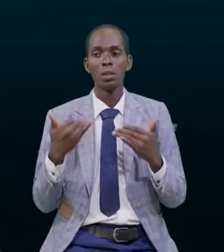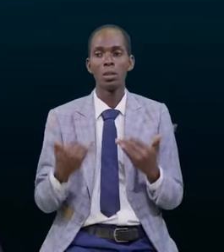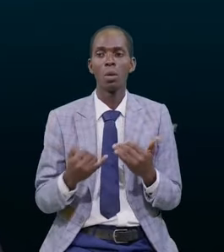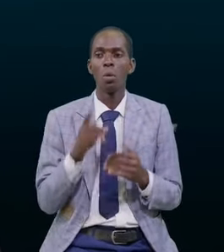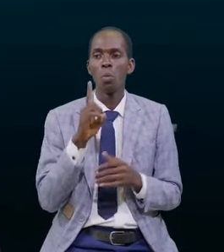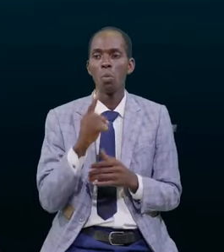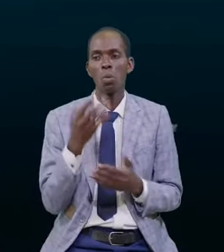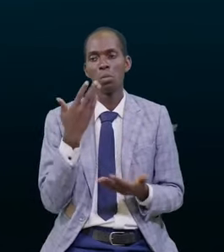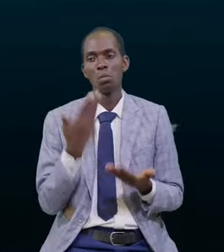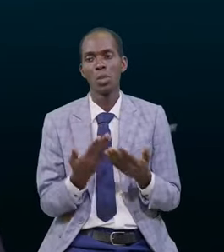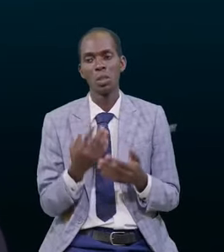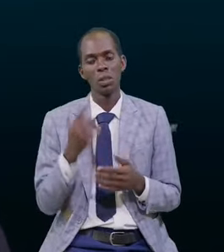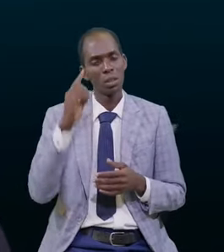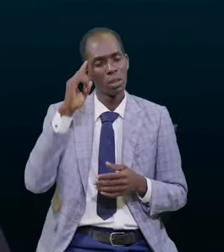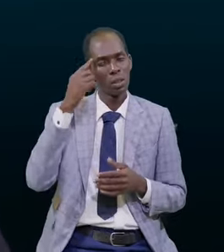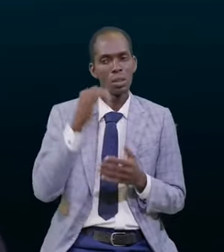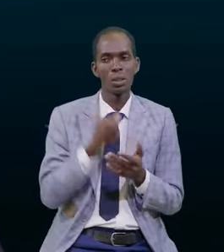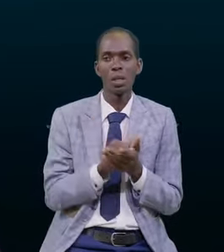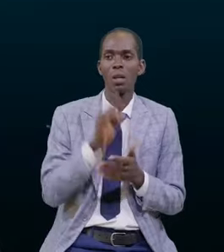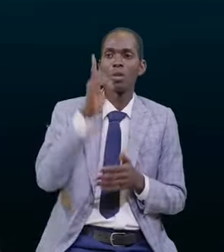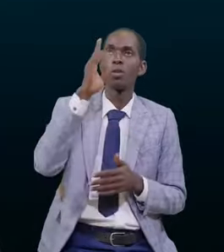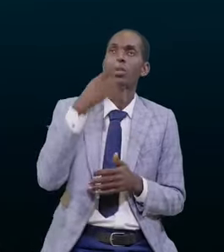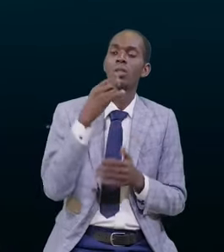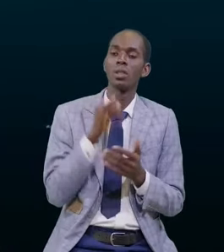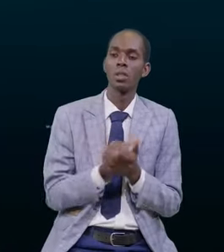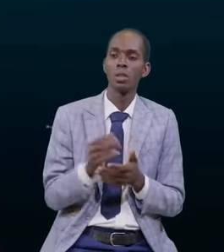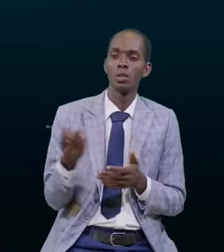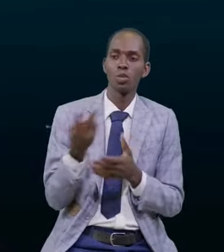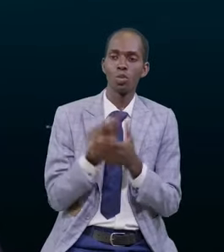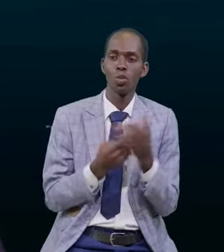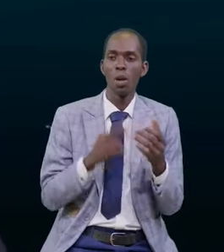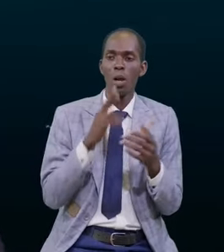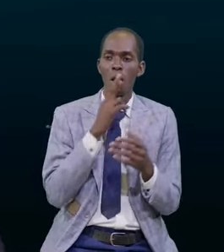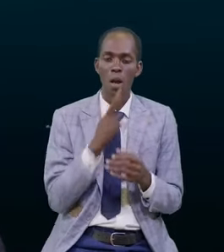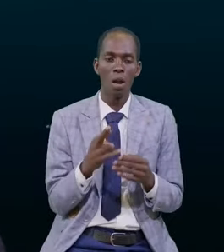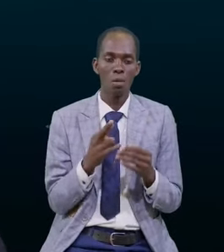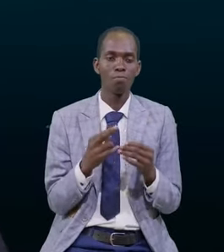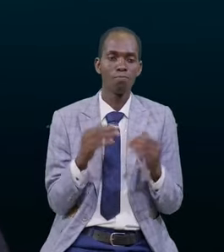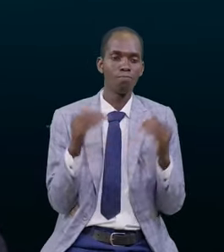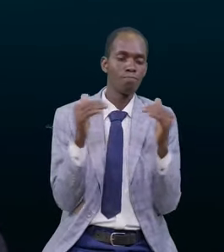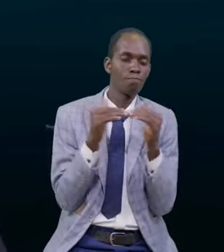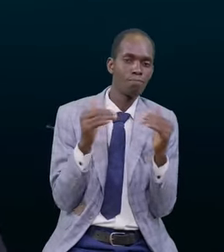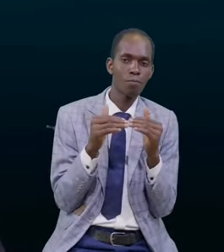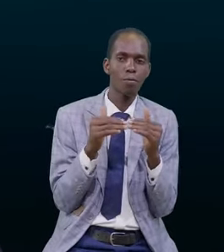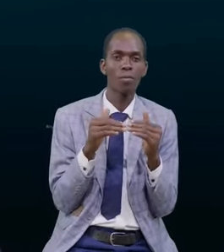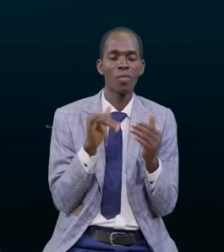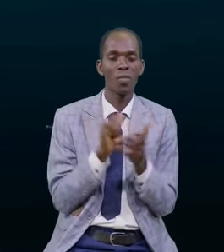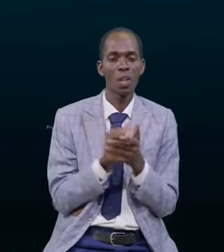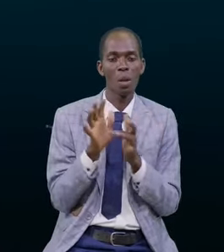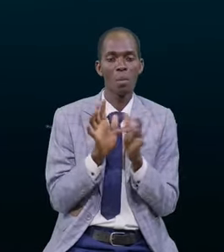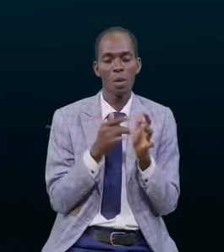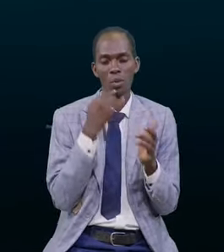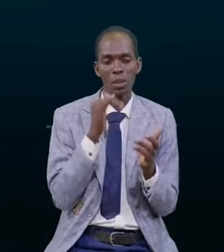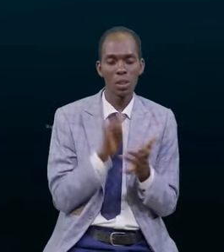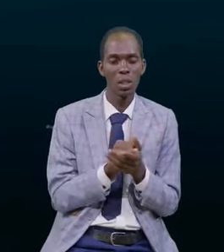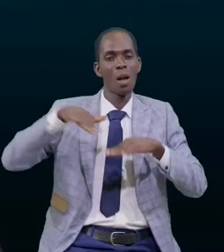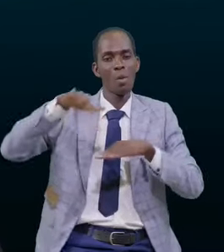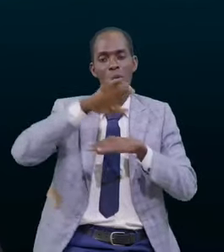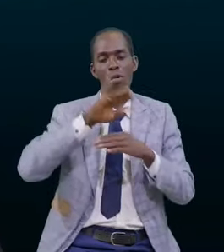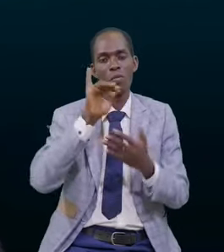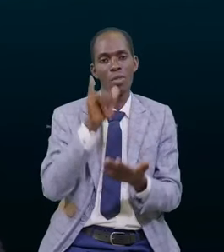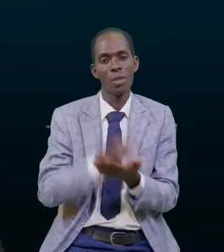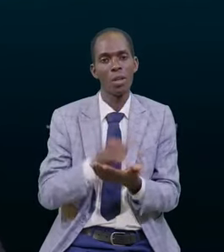is saying they are equal that Jesus was faithful Moses was faithful yes to some extent on the account of faithfulness there's a